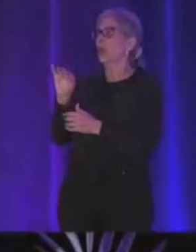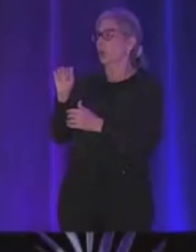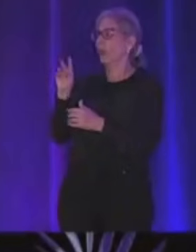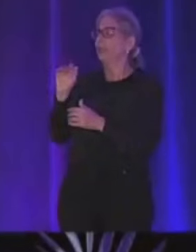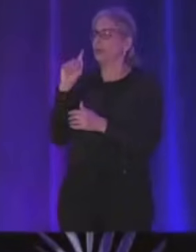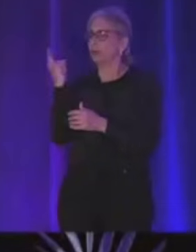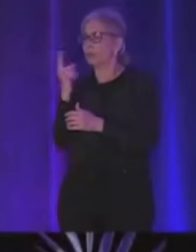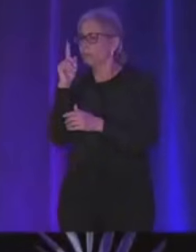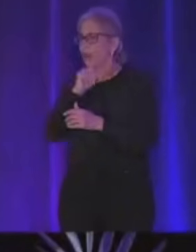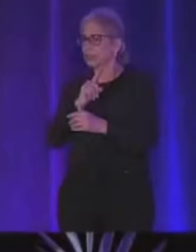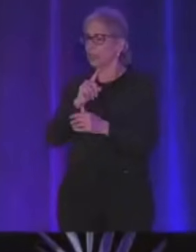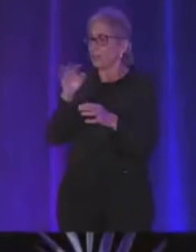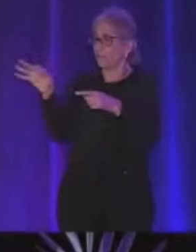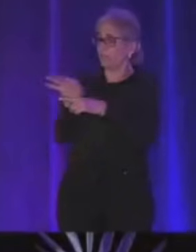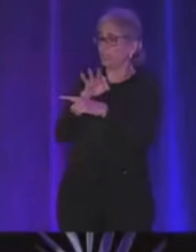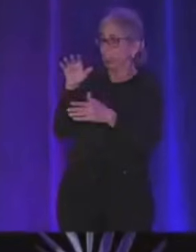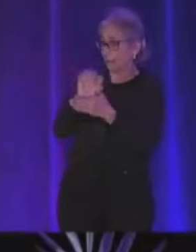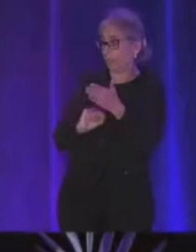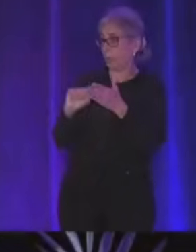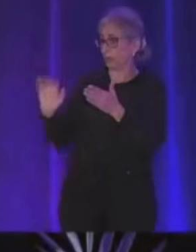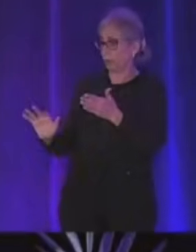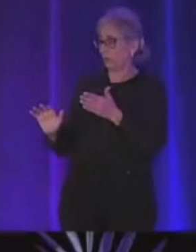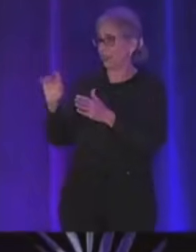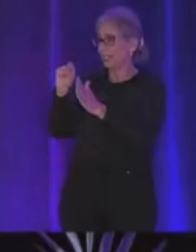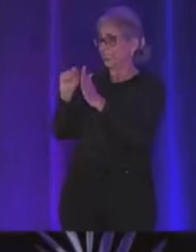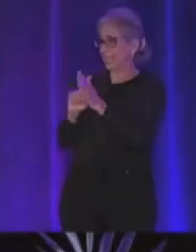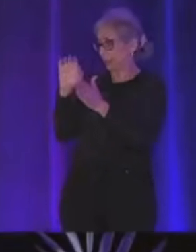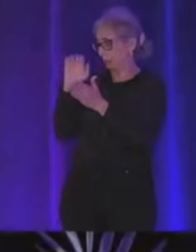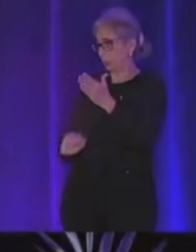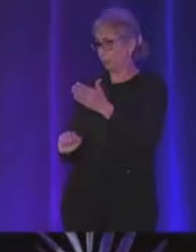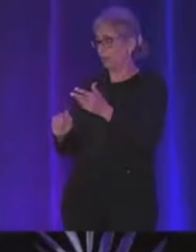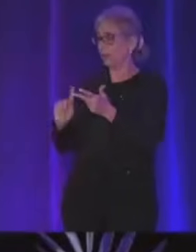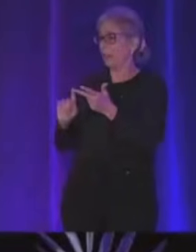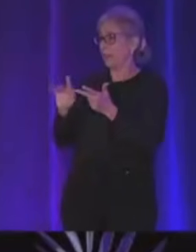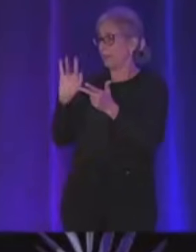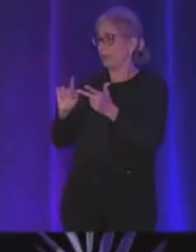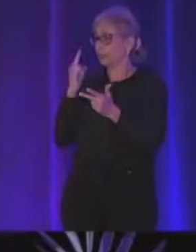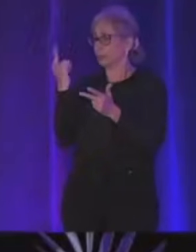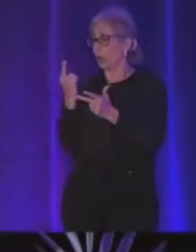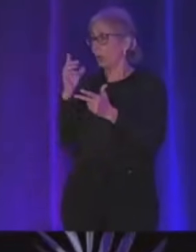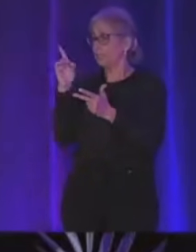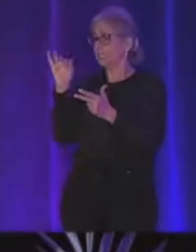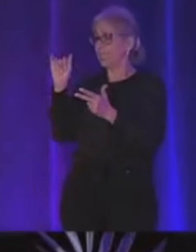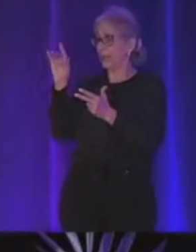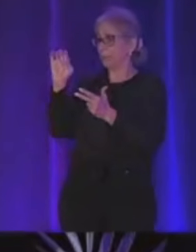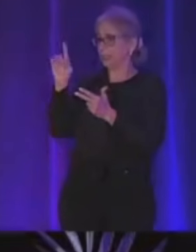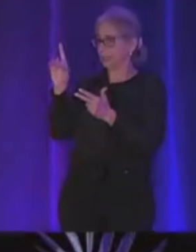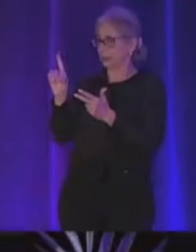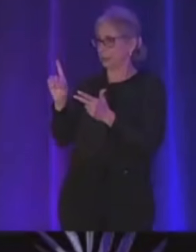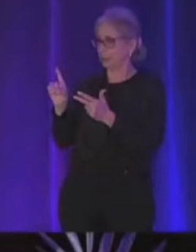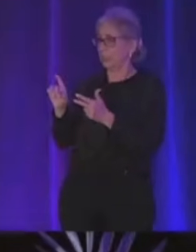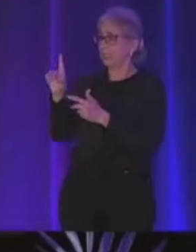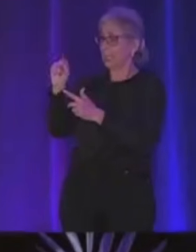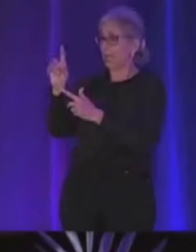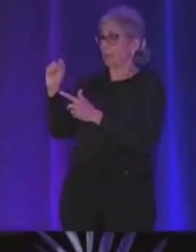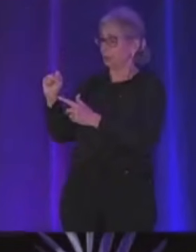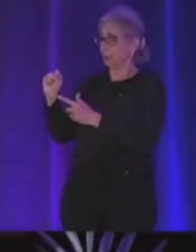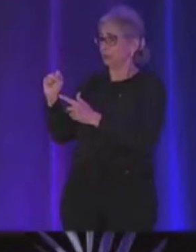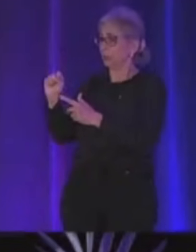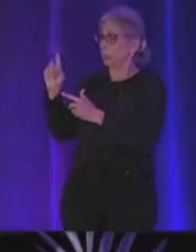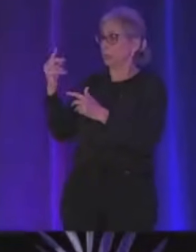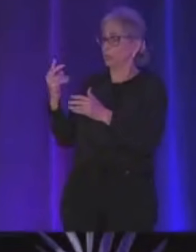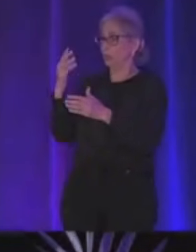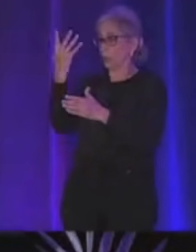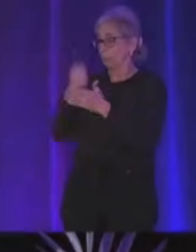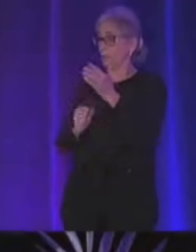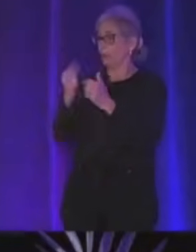remove that, which then means the function can be removed, which means the state can be removed, which means the button is always disabled, which means using TypeScript ESLint, we just removed 1/3 of our